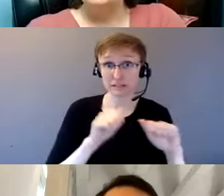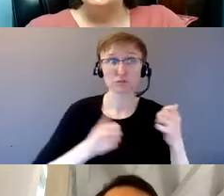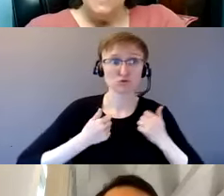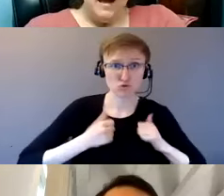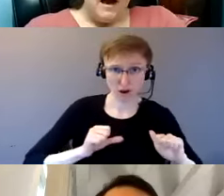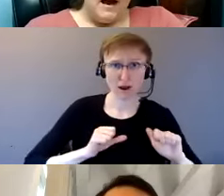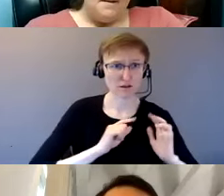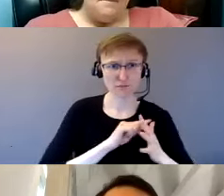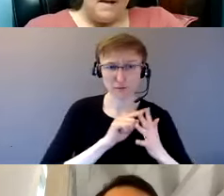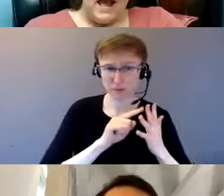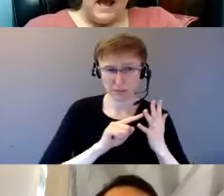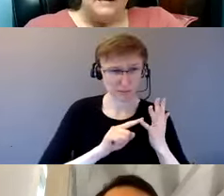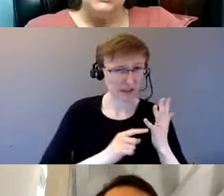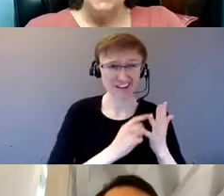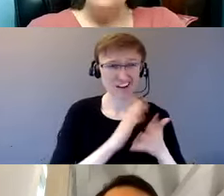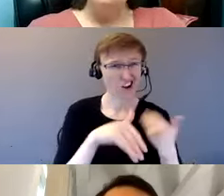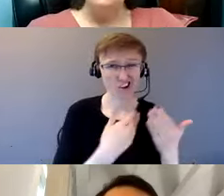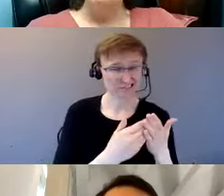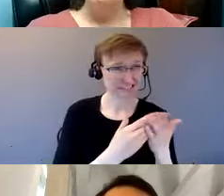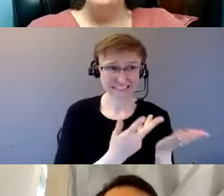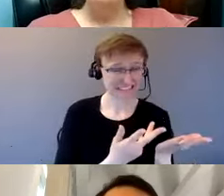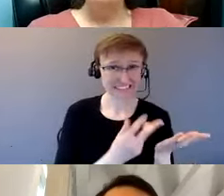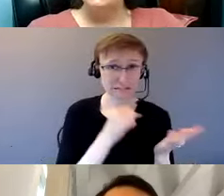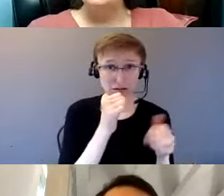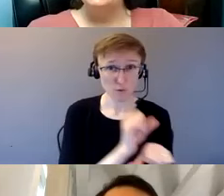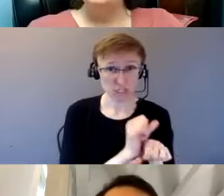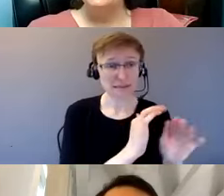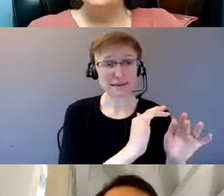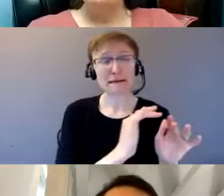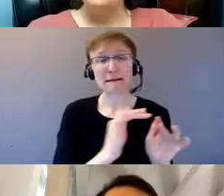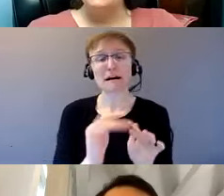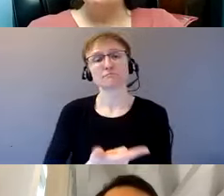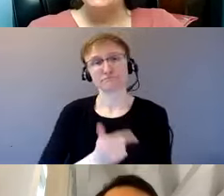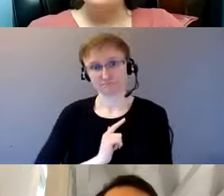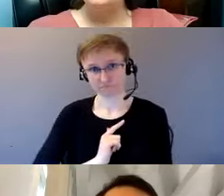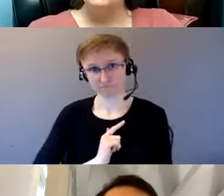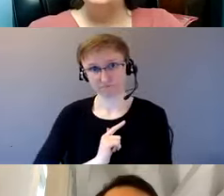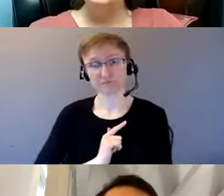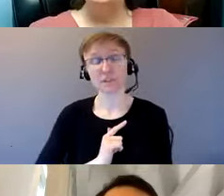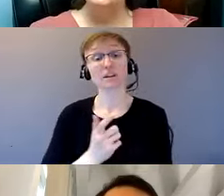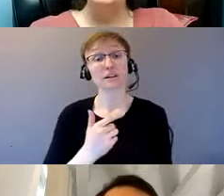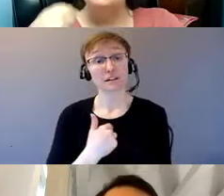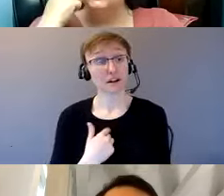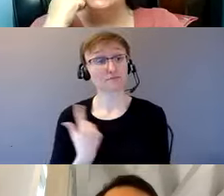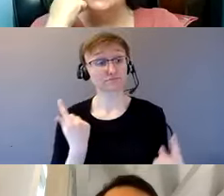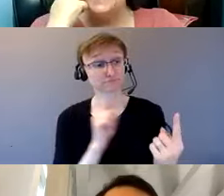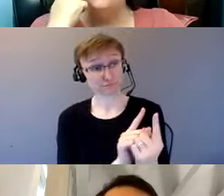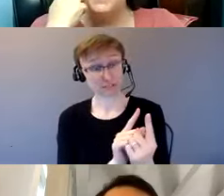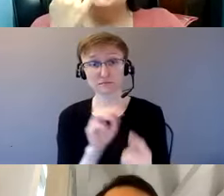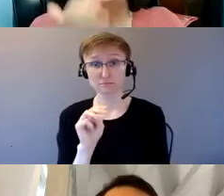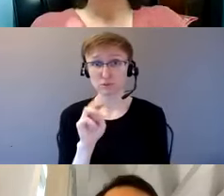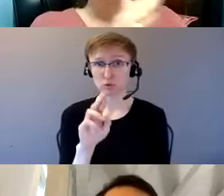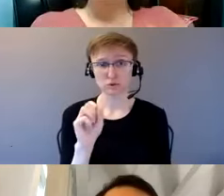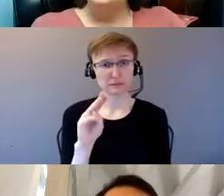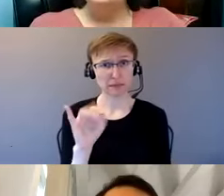can be. And part of my my evaluation is going to be looking at